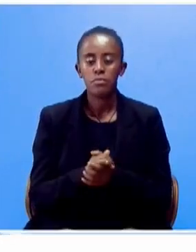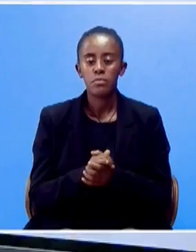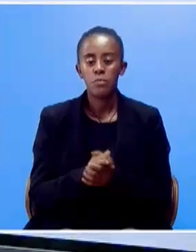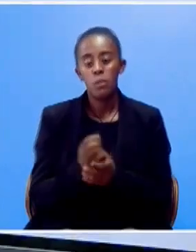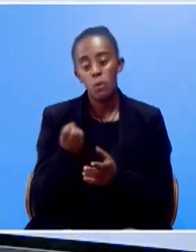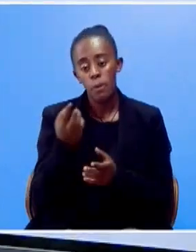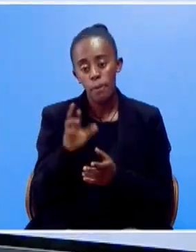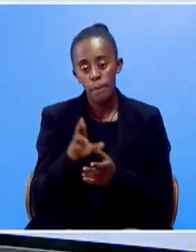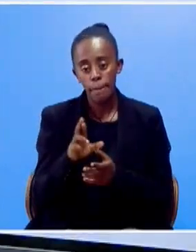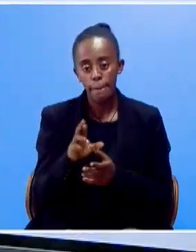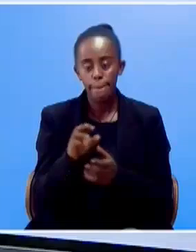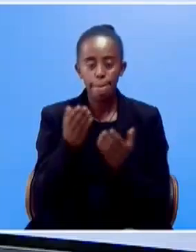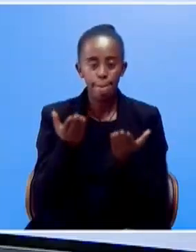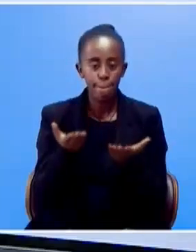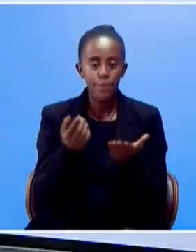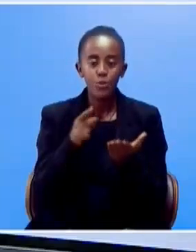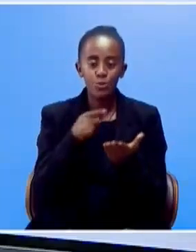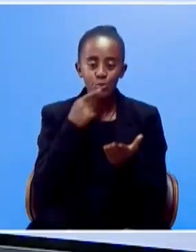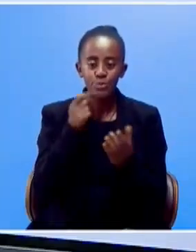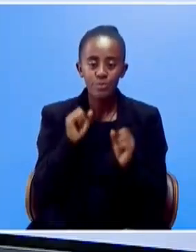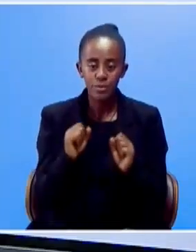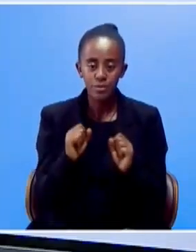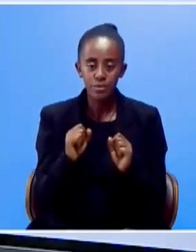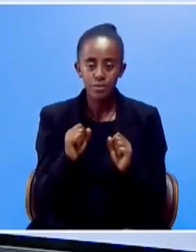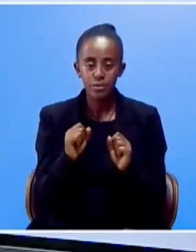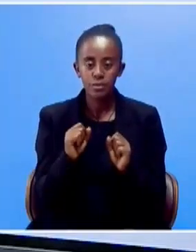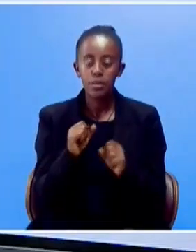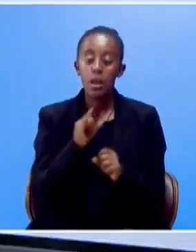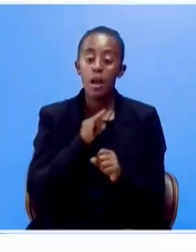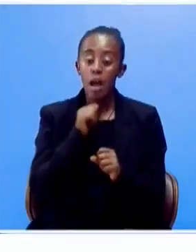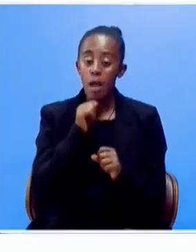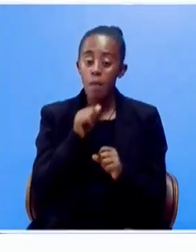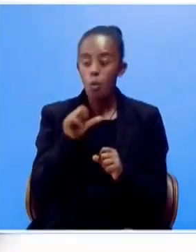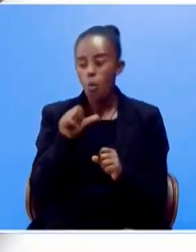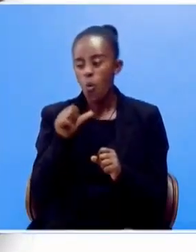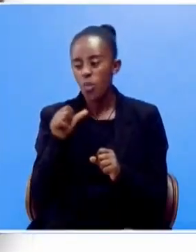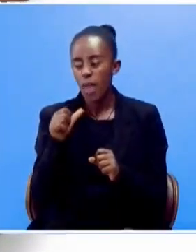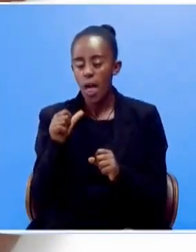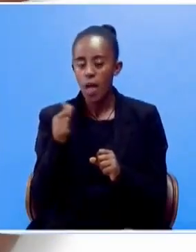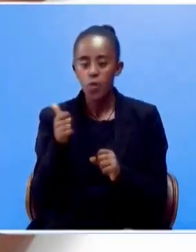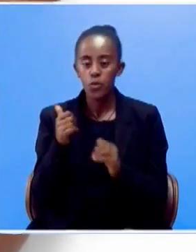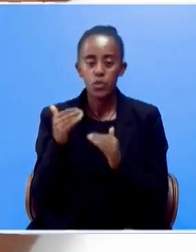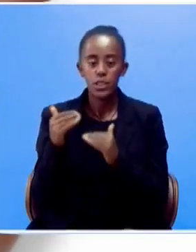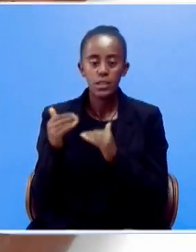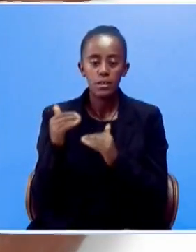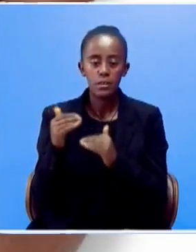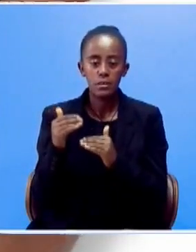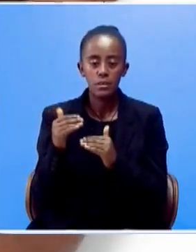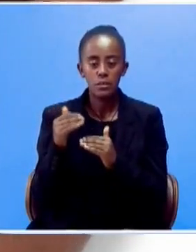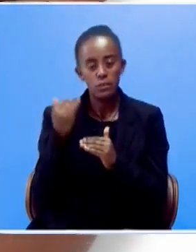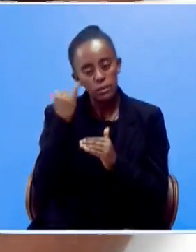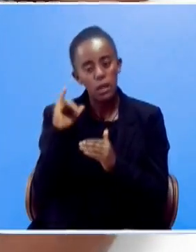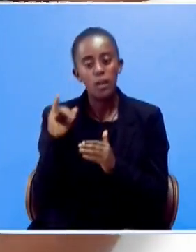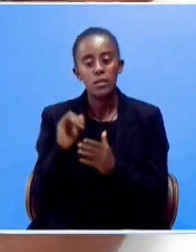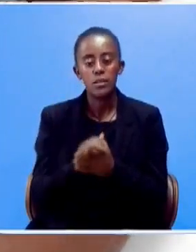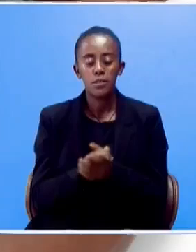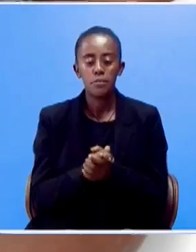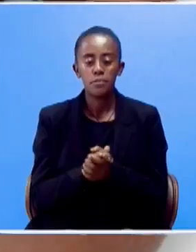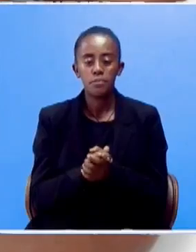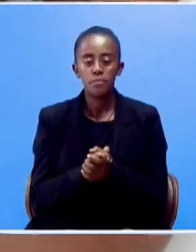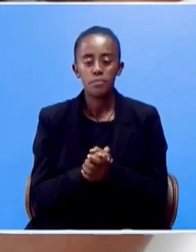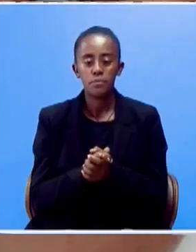Or you can say what? I am on the other side. I am